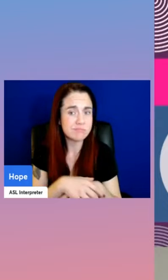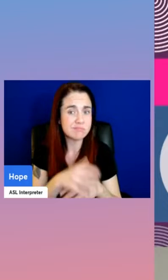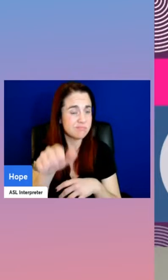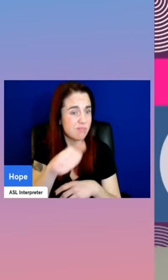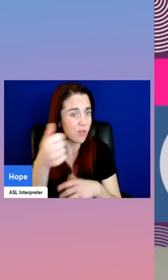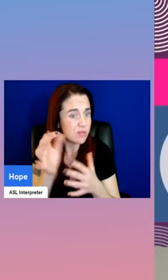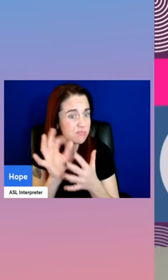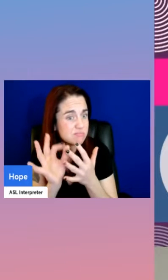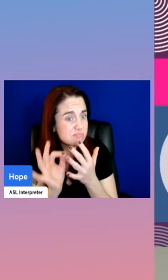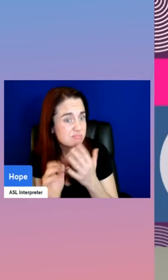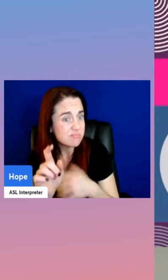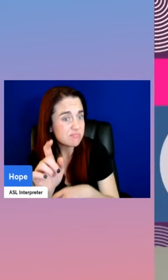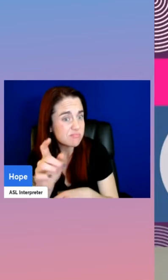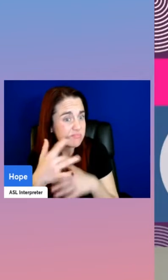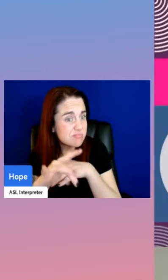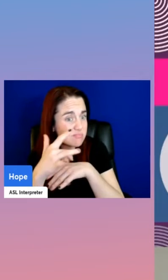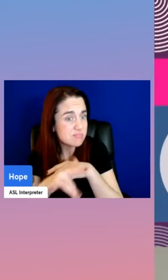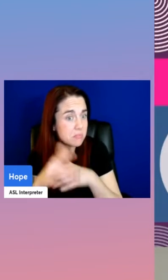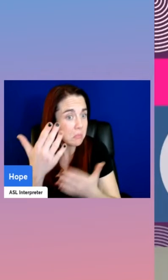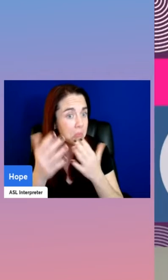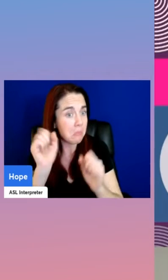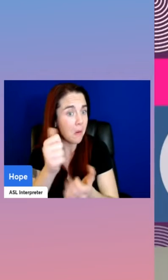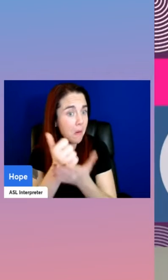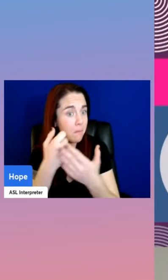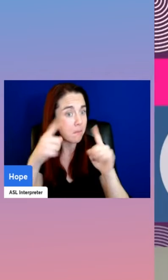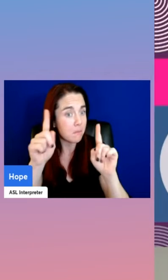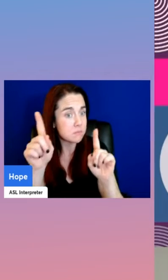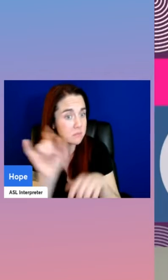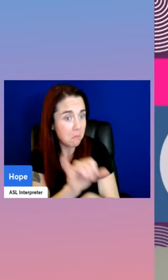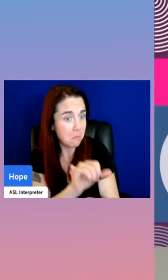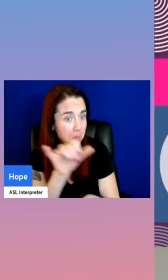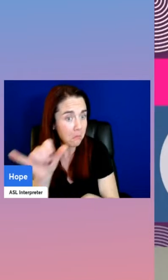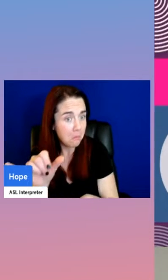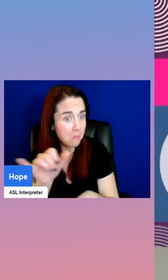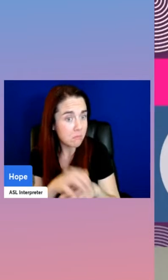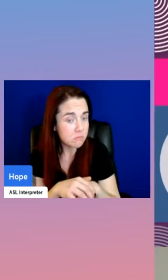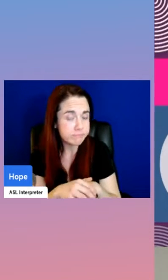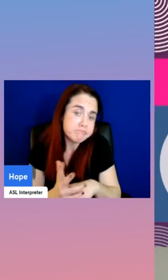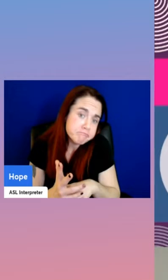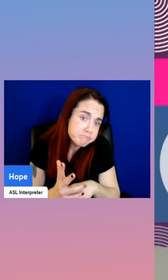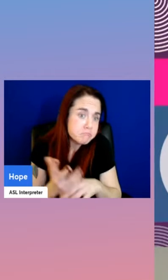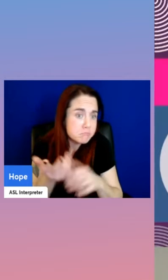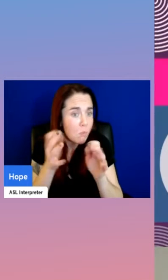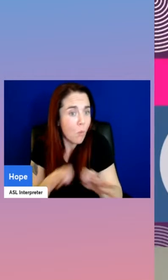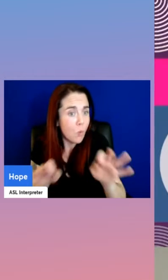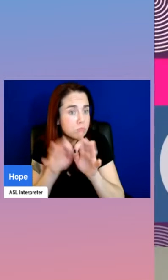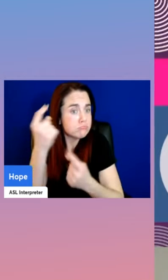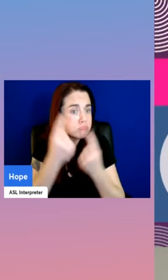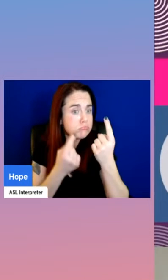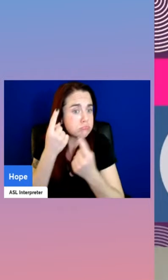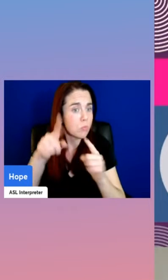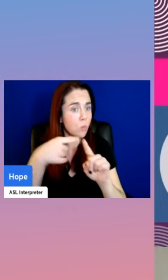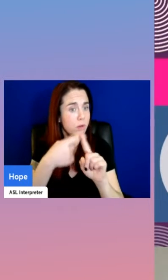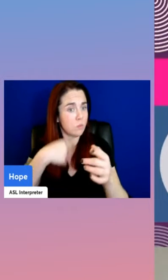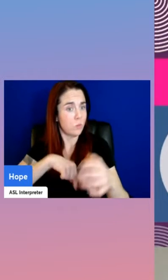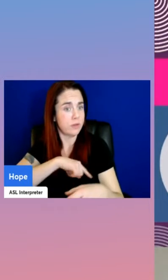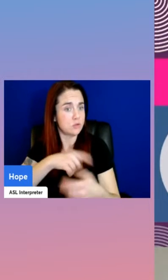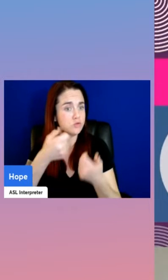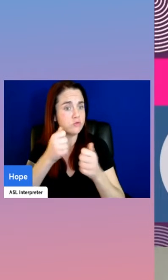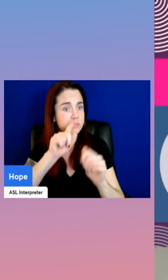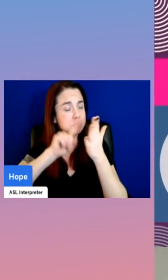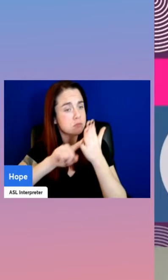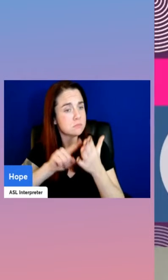alternative solutions that can help us achieve this? These are all important considerations when we look into these